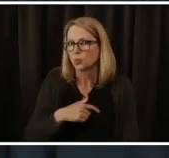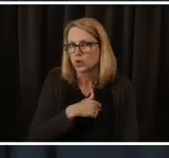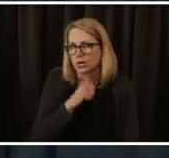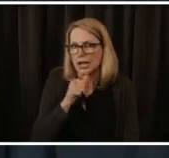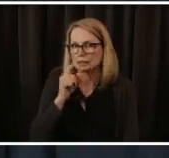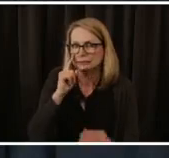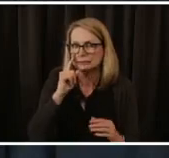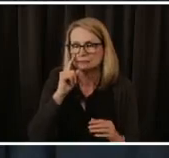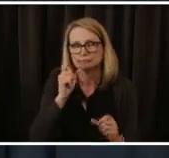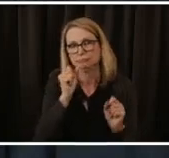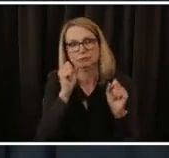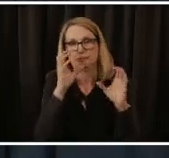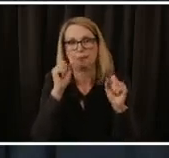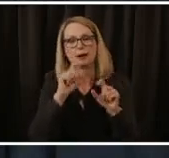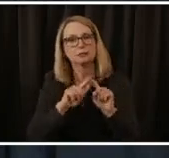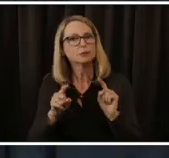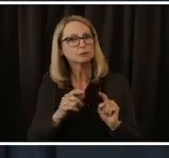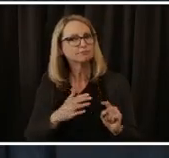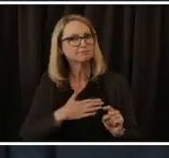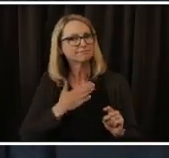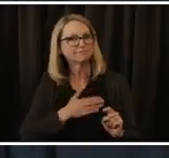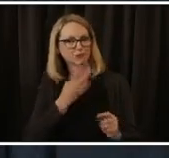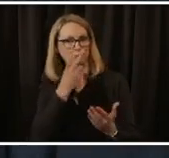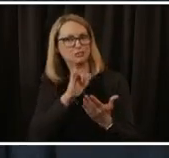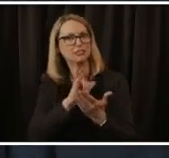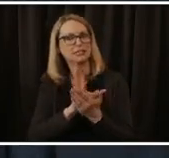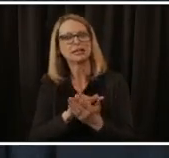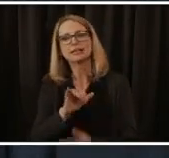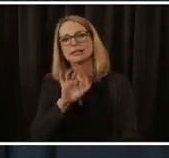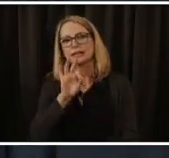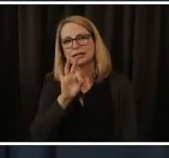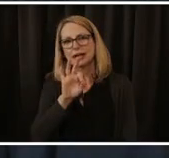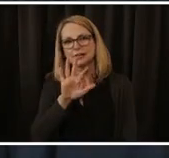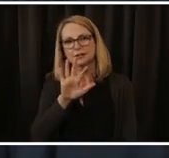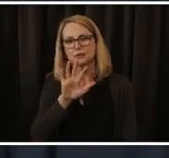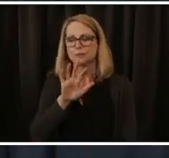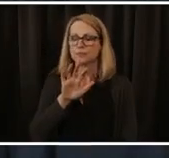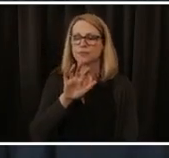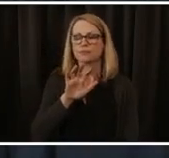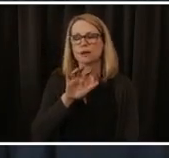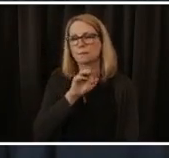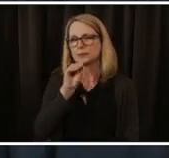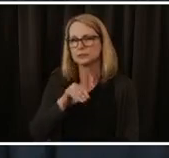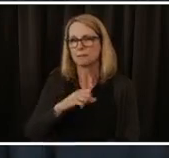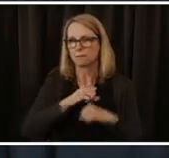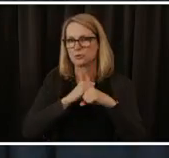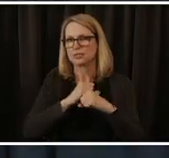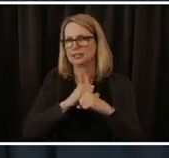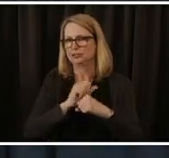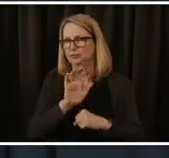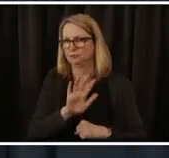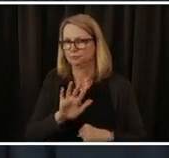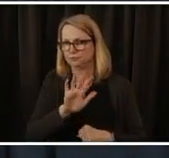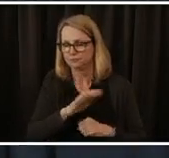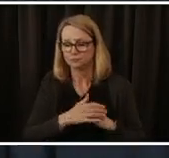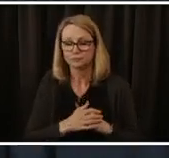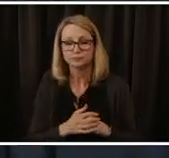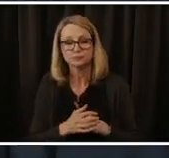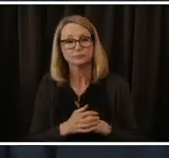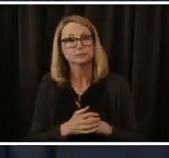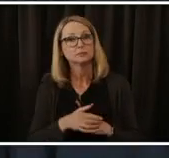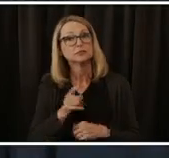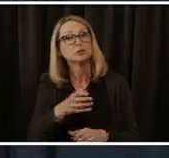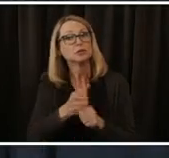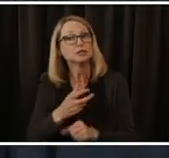that 93 to 95% level of protection. It's really clear that getting vaccinated minimizes the risk of spreading